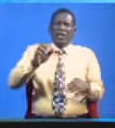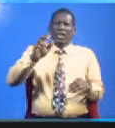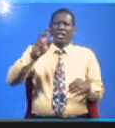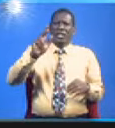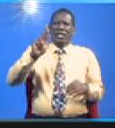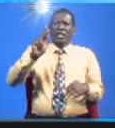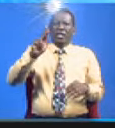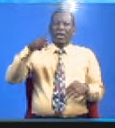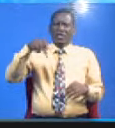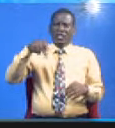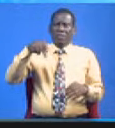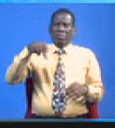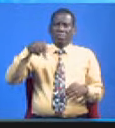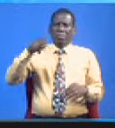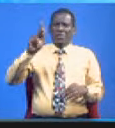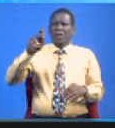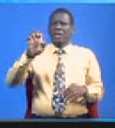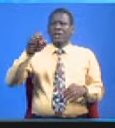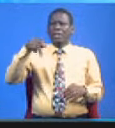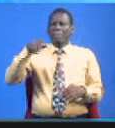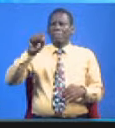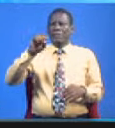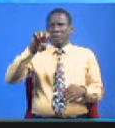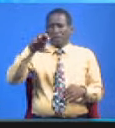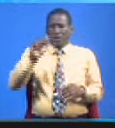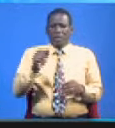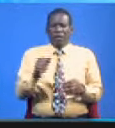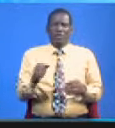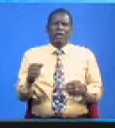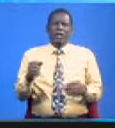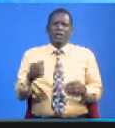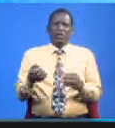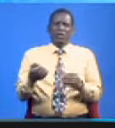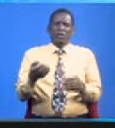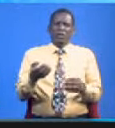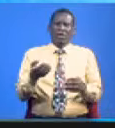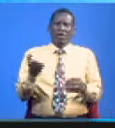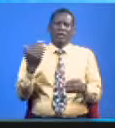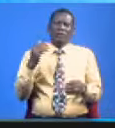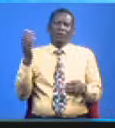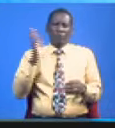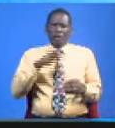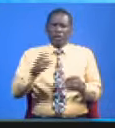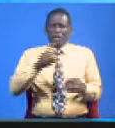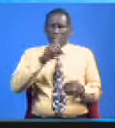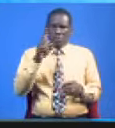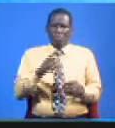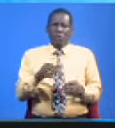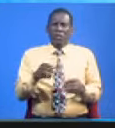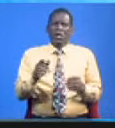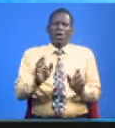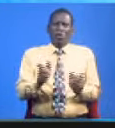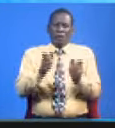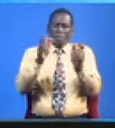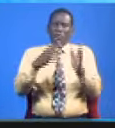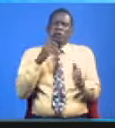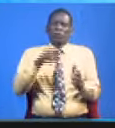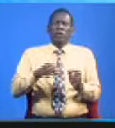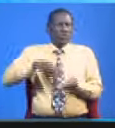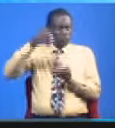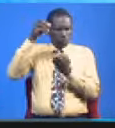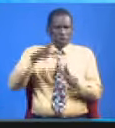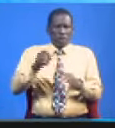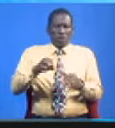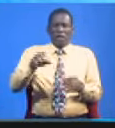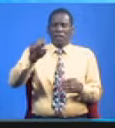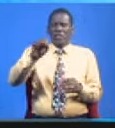assessment examination in the just concluded exercise. NTV's Macharia Mbugua reports that learners at Silver